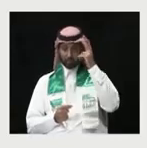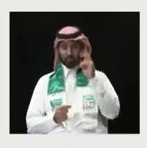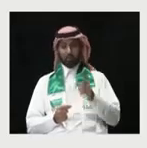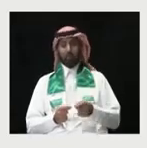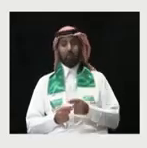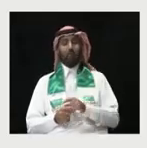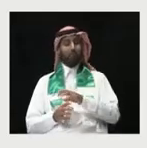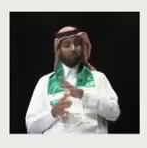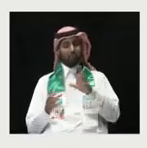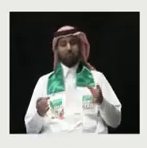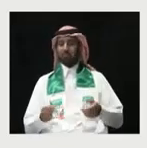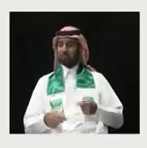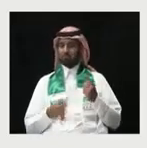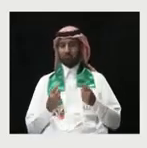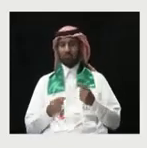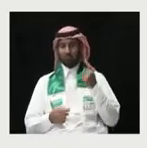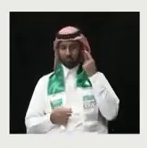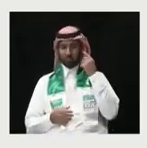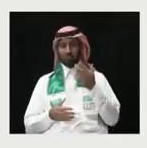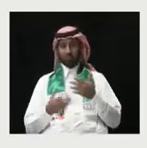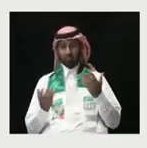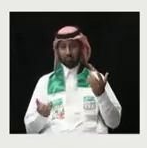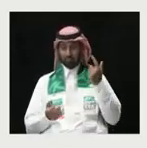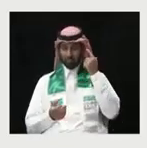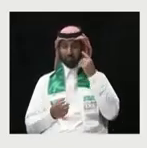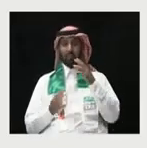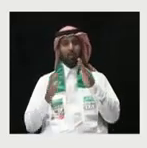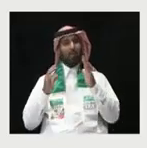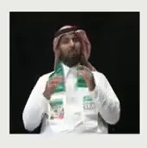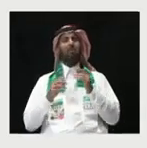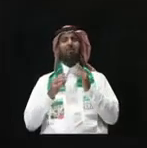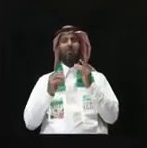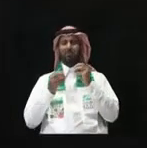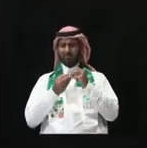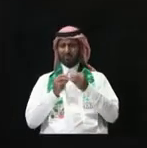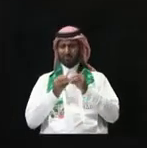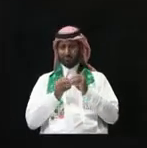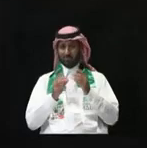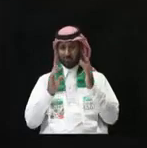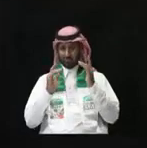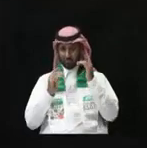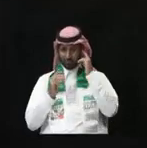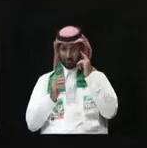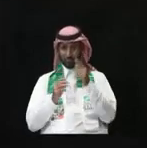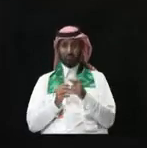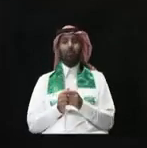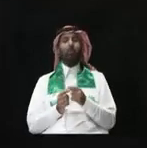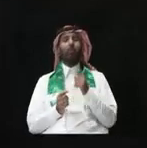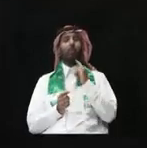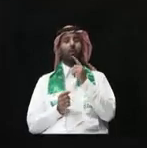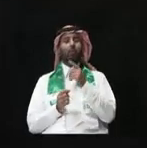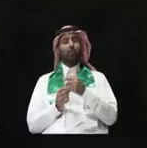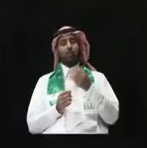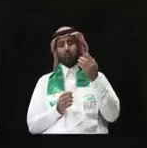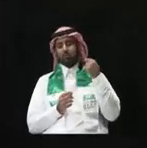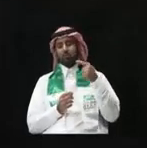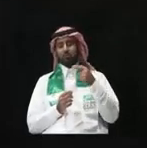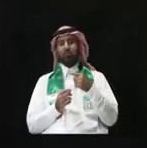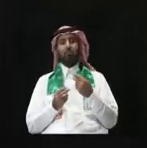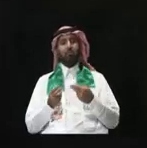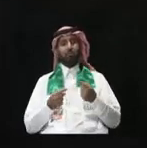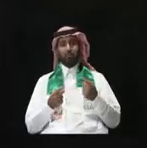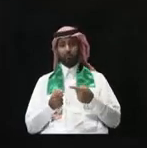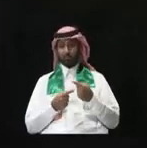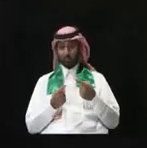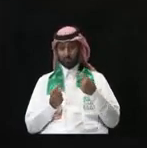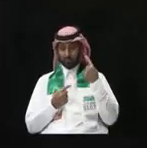celebrations. So everything is colored in green. And as we have discussed yesterday, the vision yesterday and the flag the